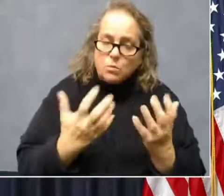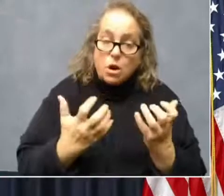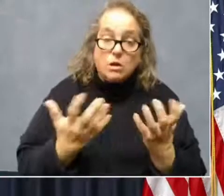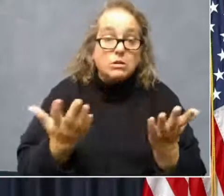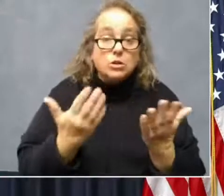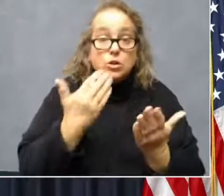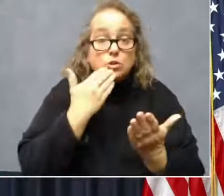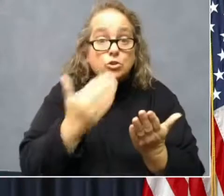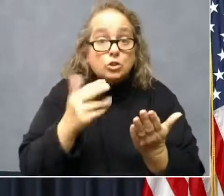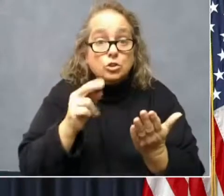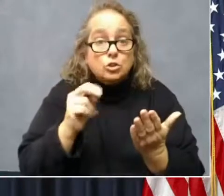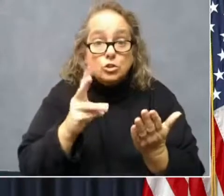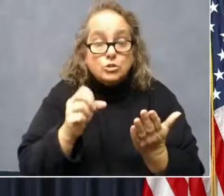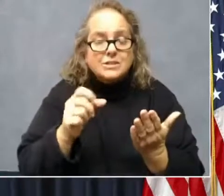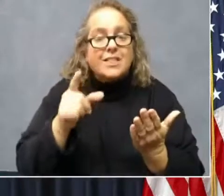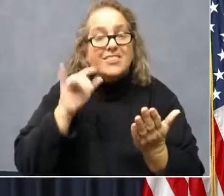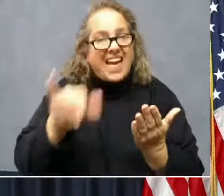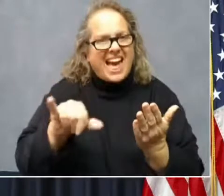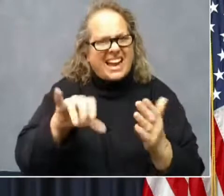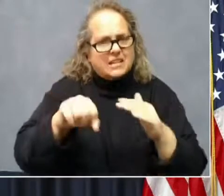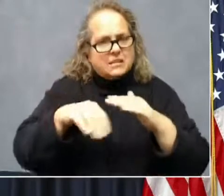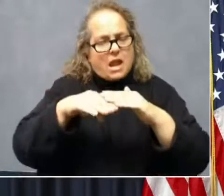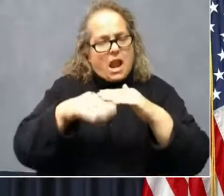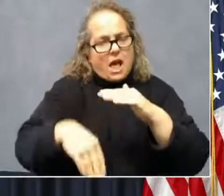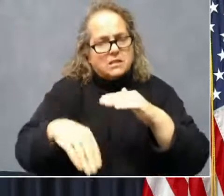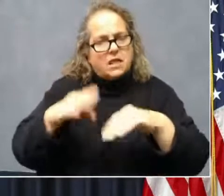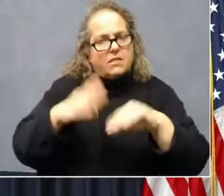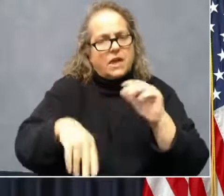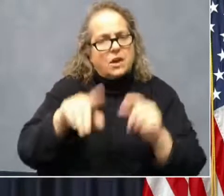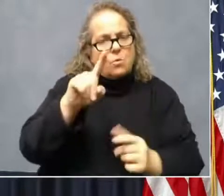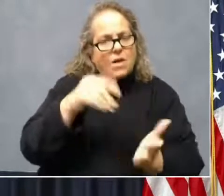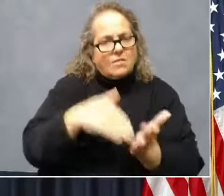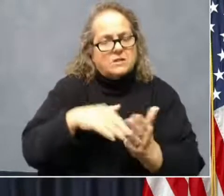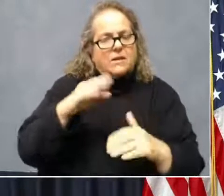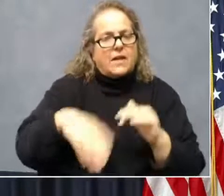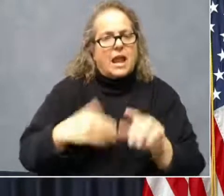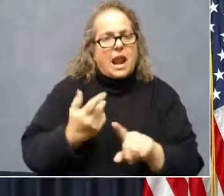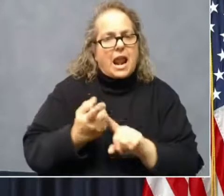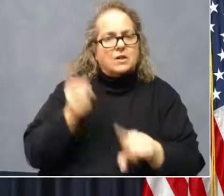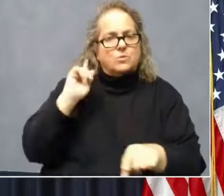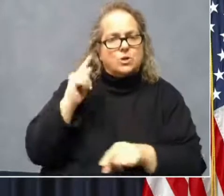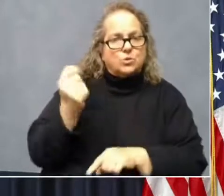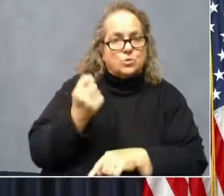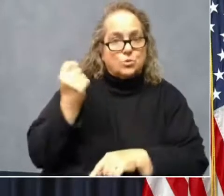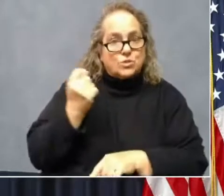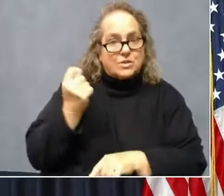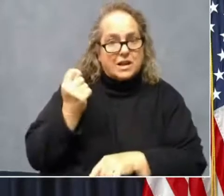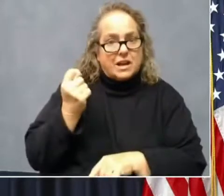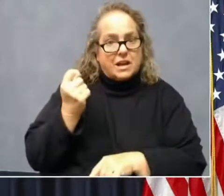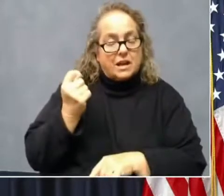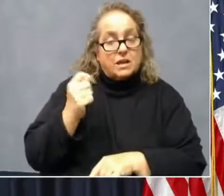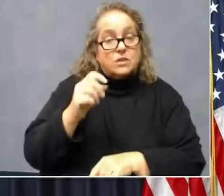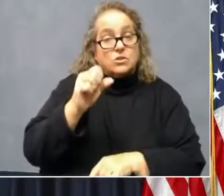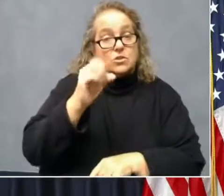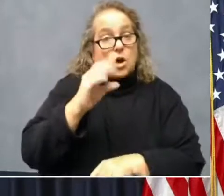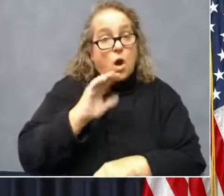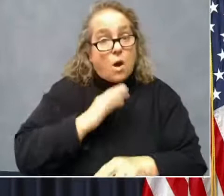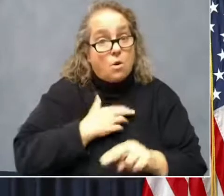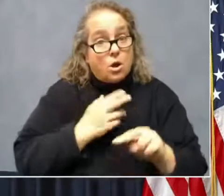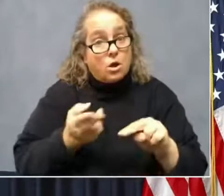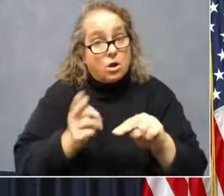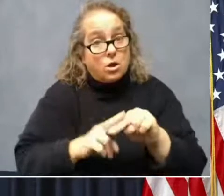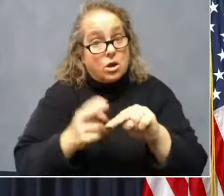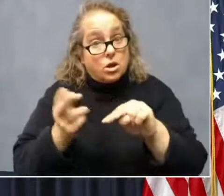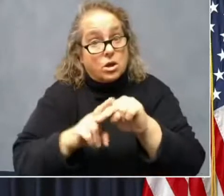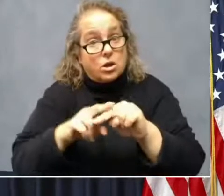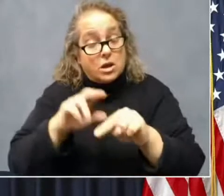over 1,000 cases less than last Tuesday. Again, the growth in cases appears to